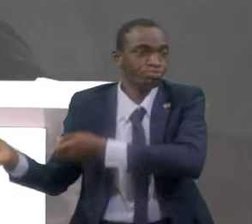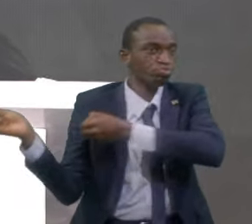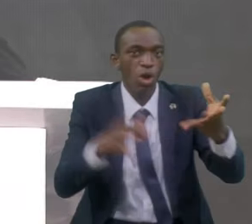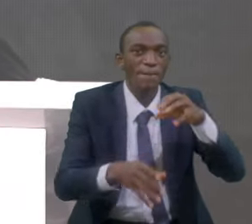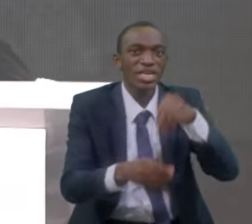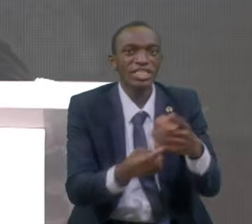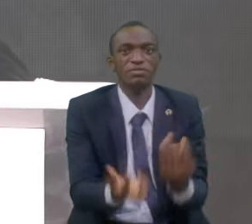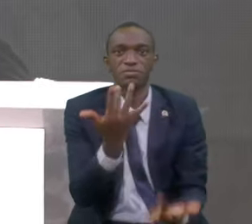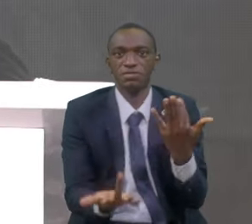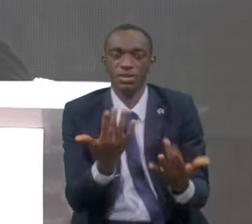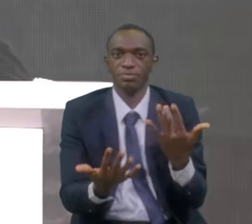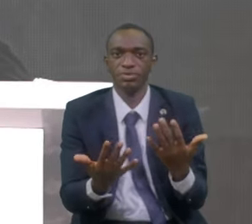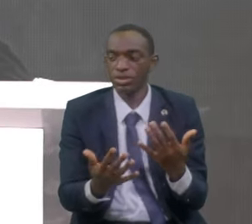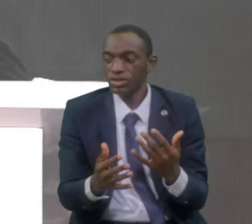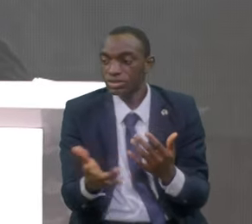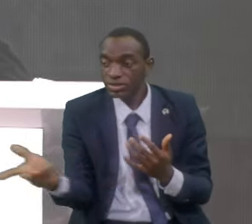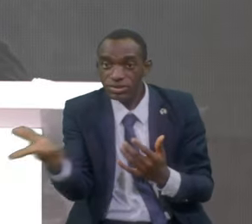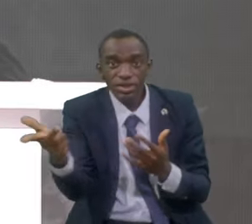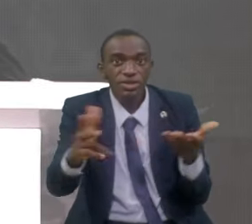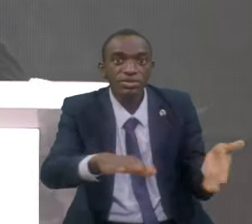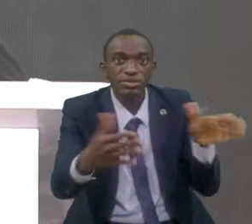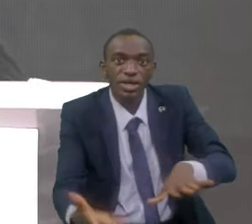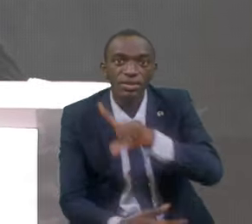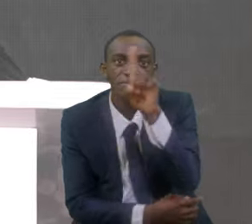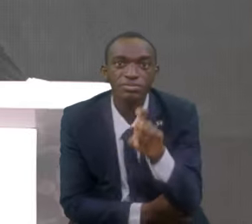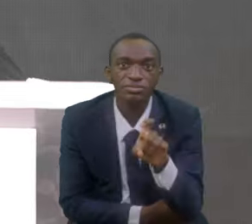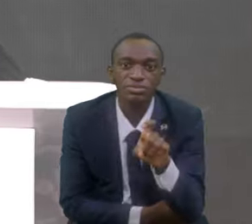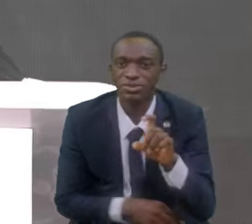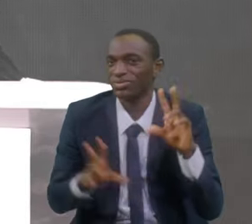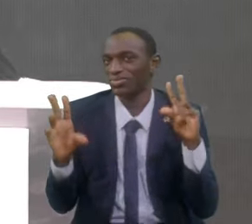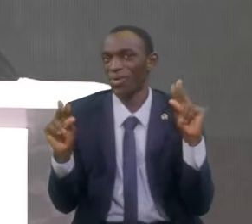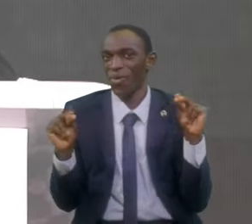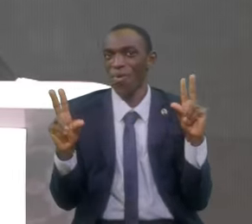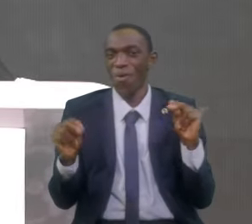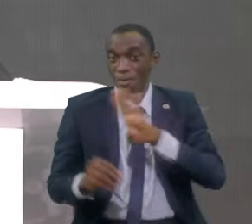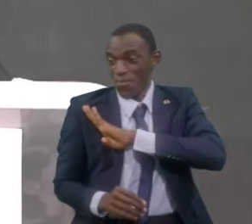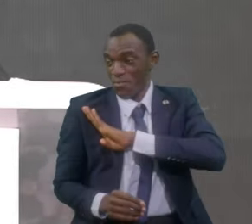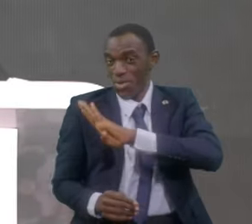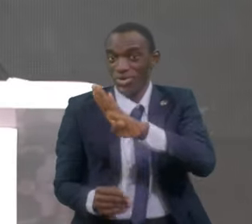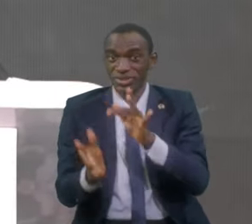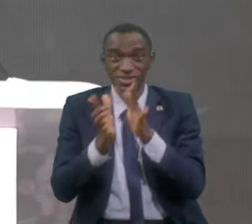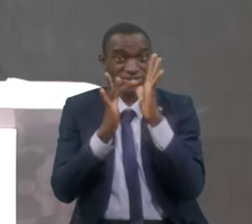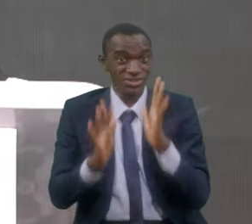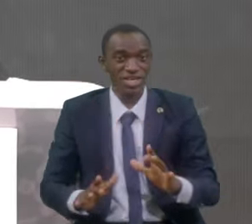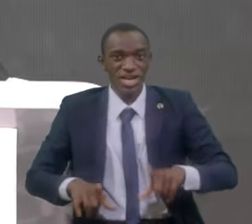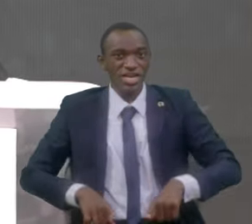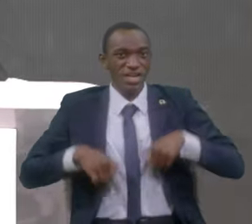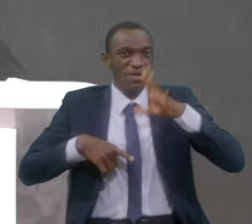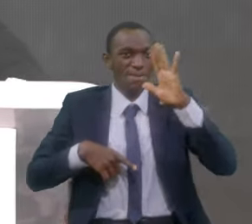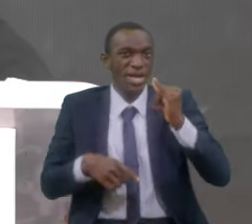die. Bold saints living by faith, we don't die like